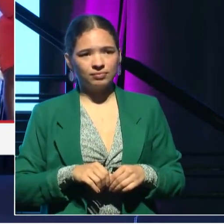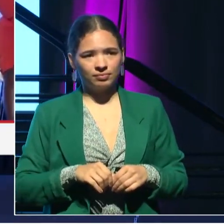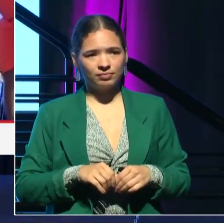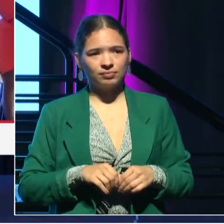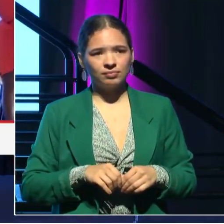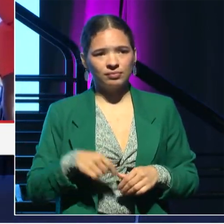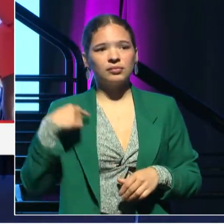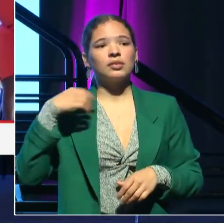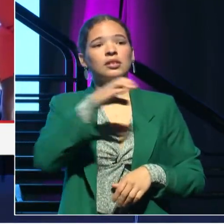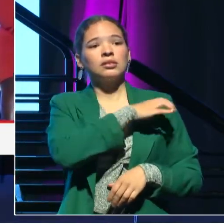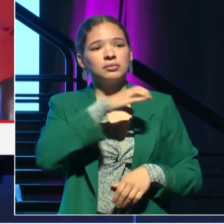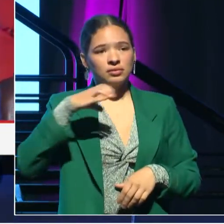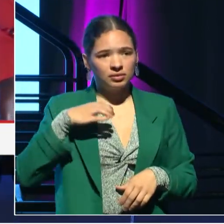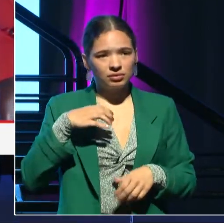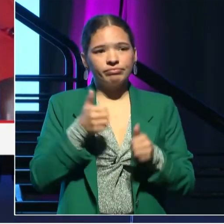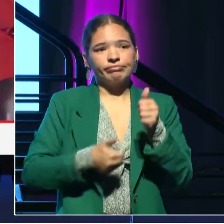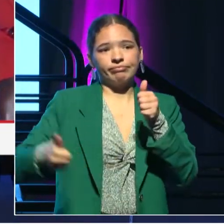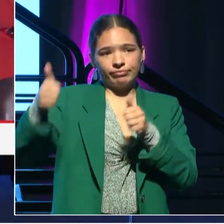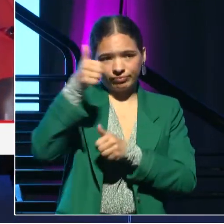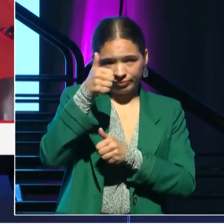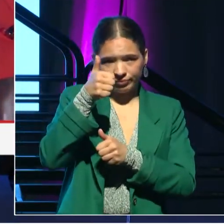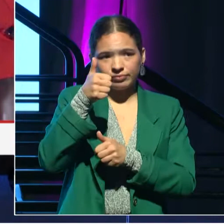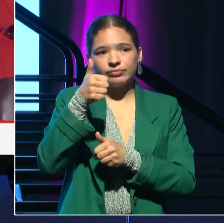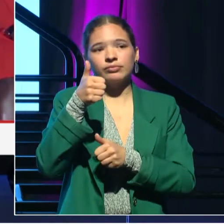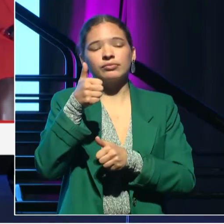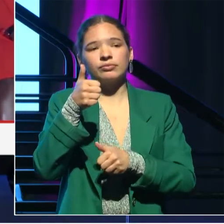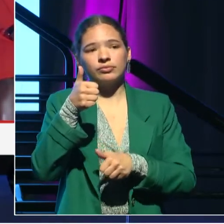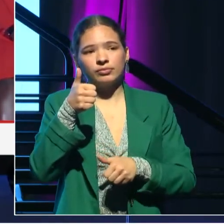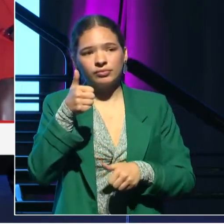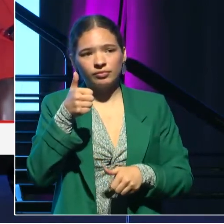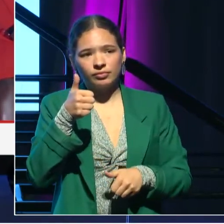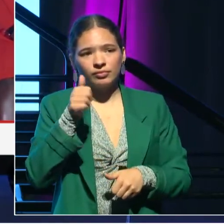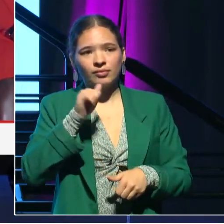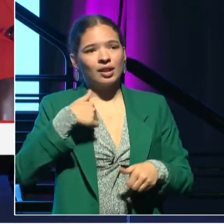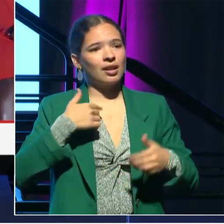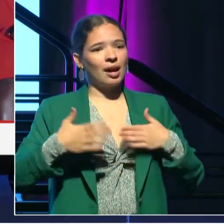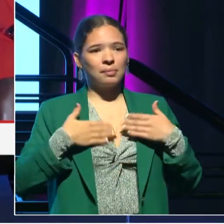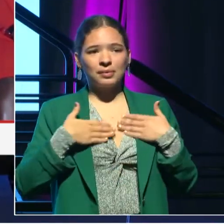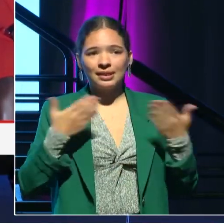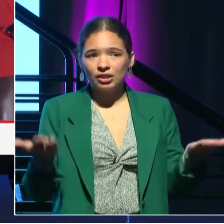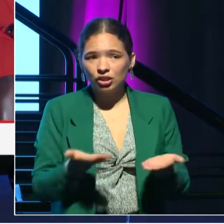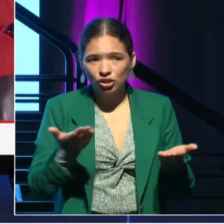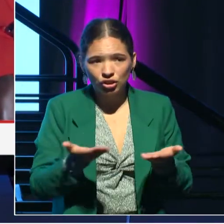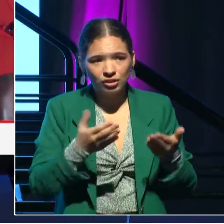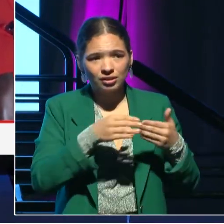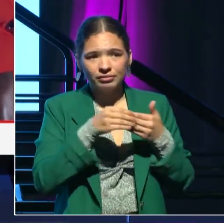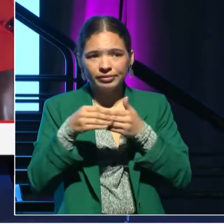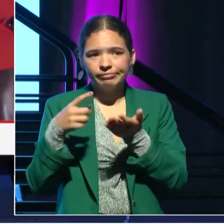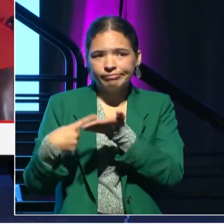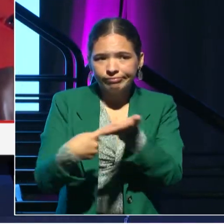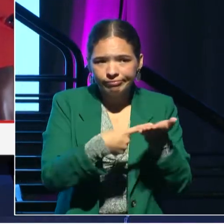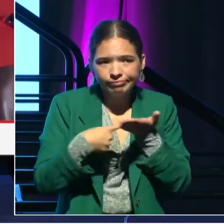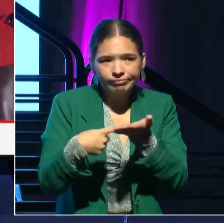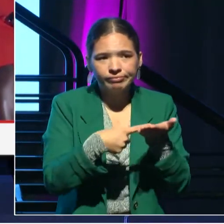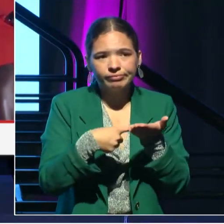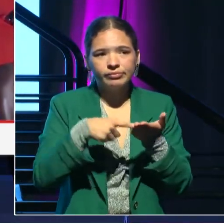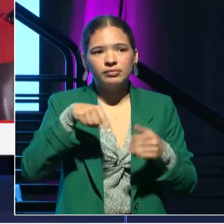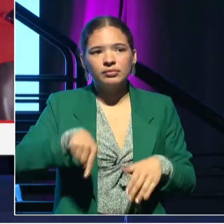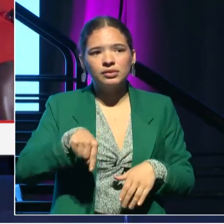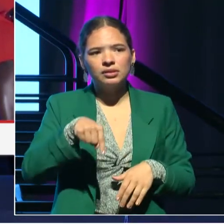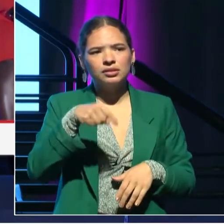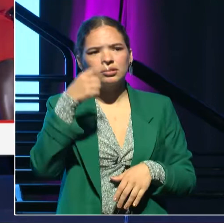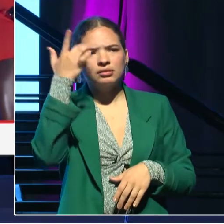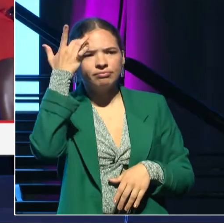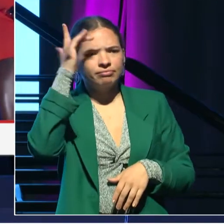this morning to moderate this panel with this illustrious group of smart, talented, dedicated, I'm going to call